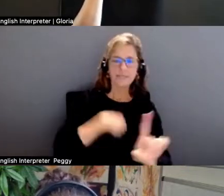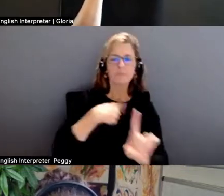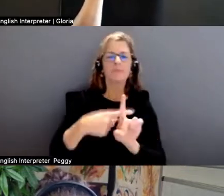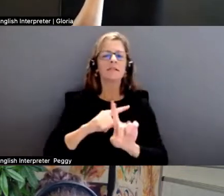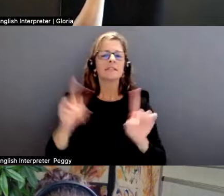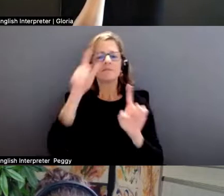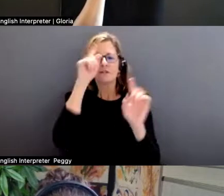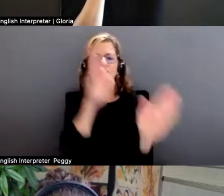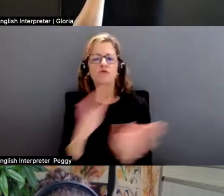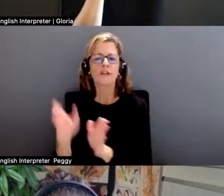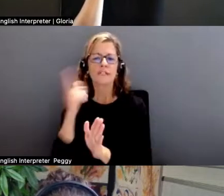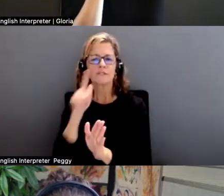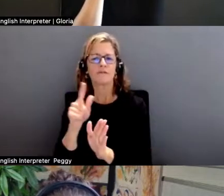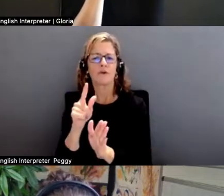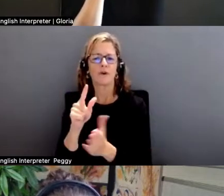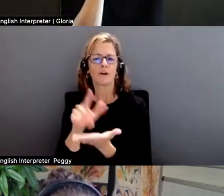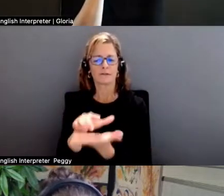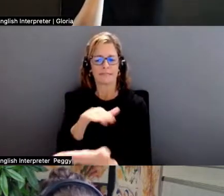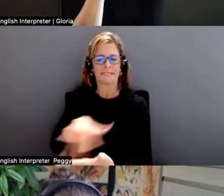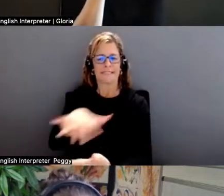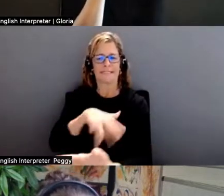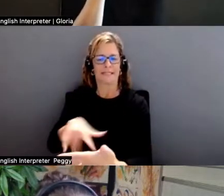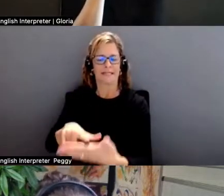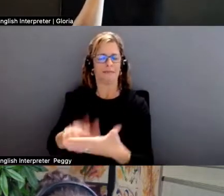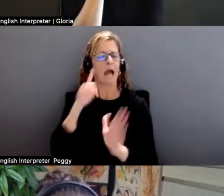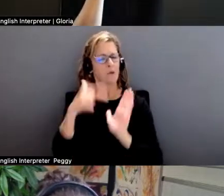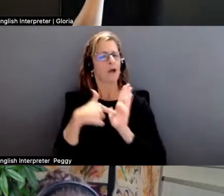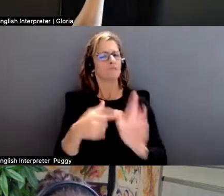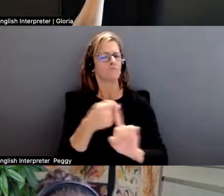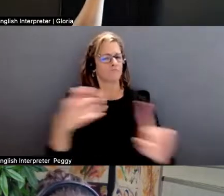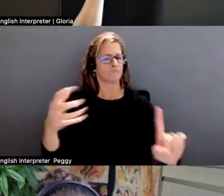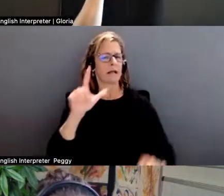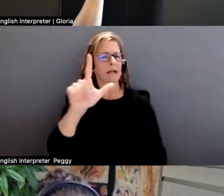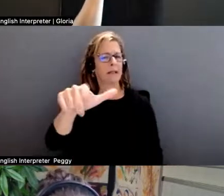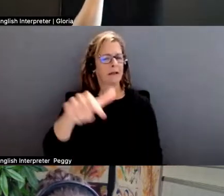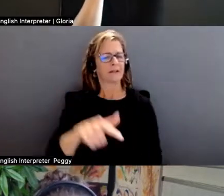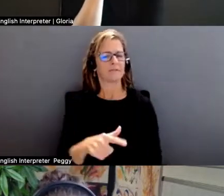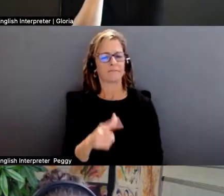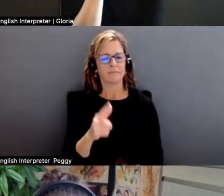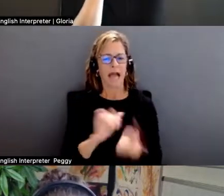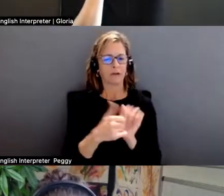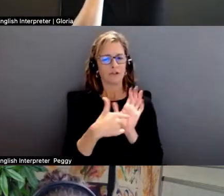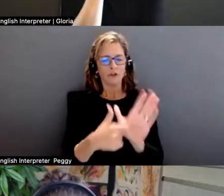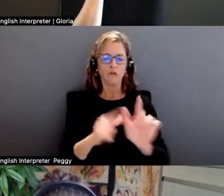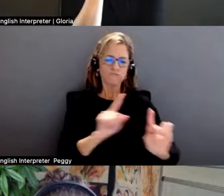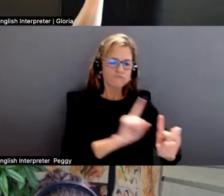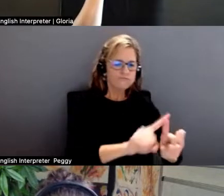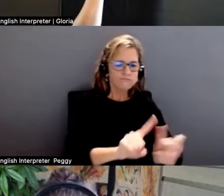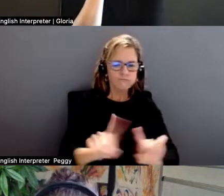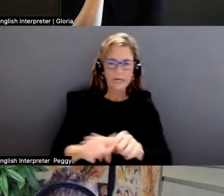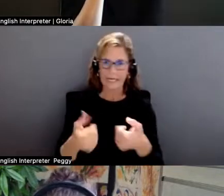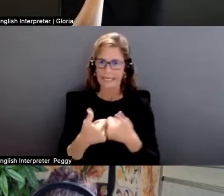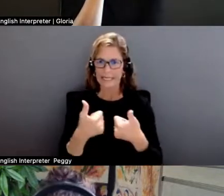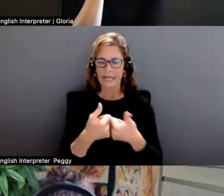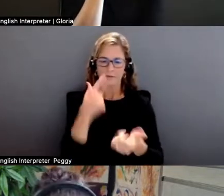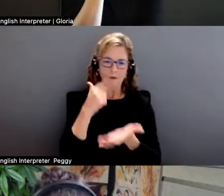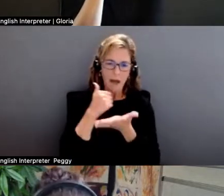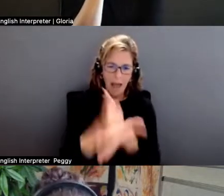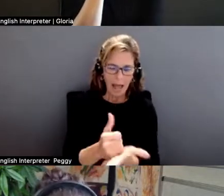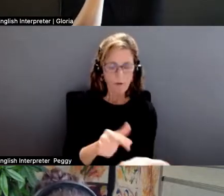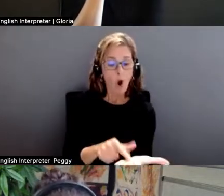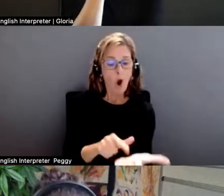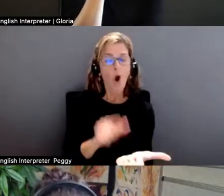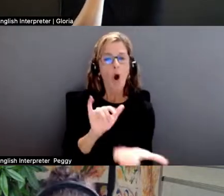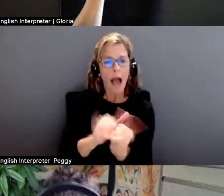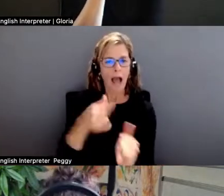the application that we're using. And later on, I'll talk a little bit about some of the variety of games that we use, not just Kahoot, some of the